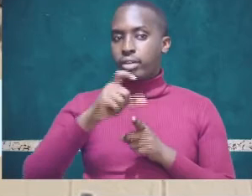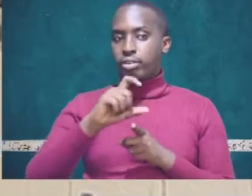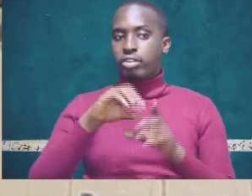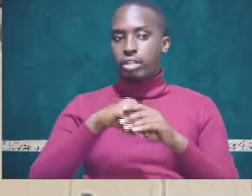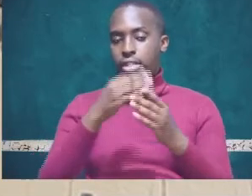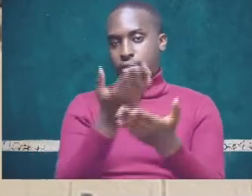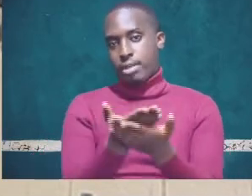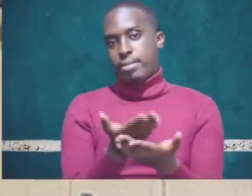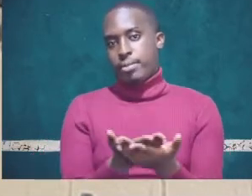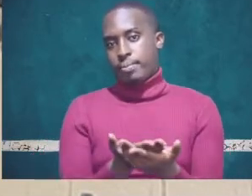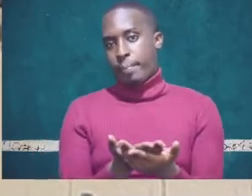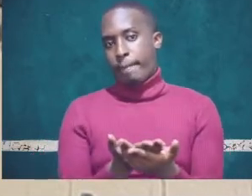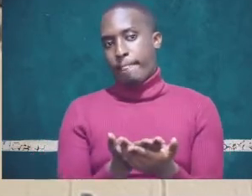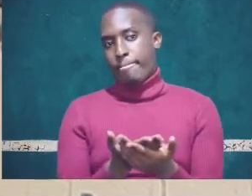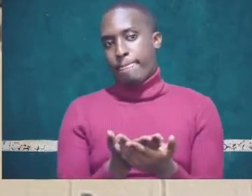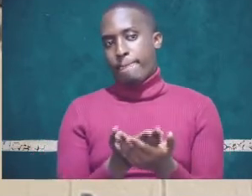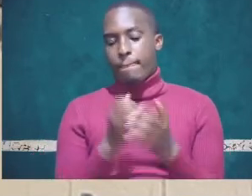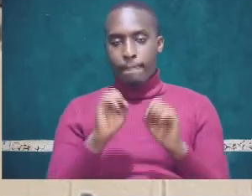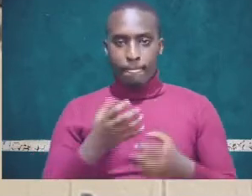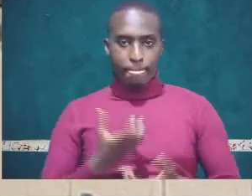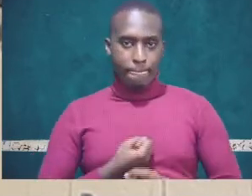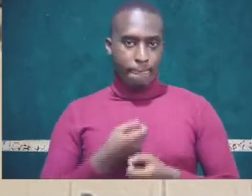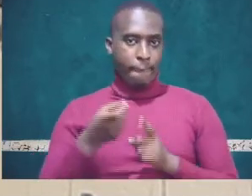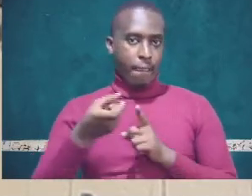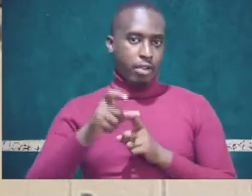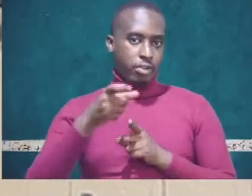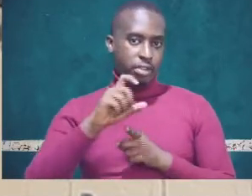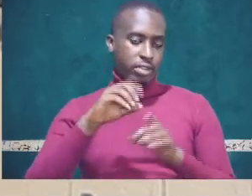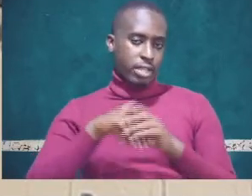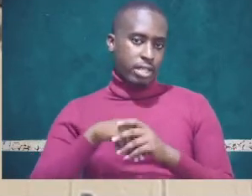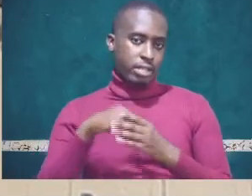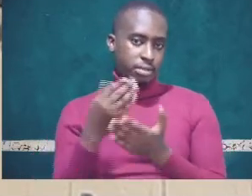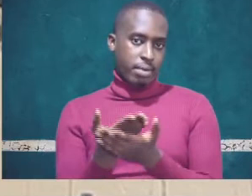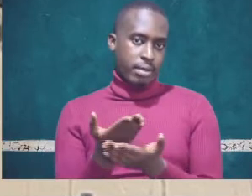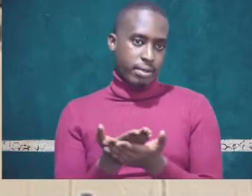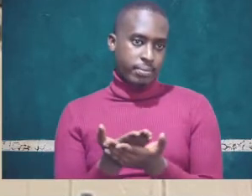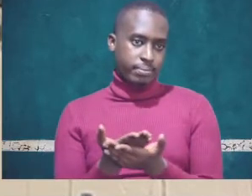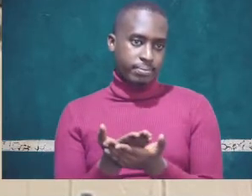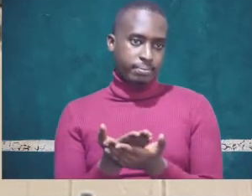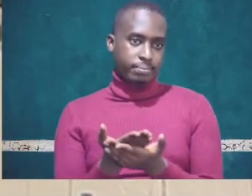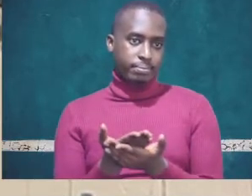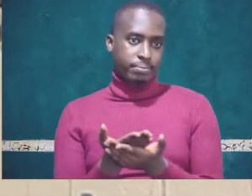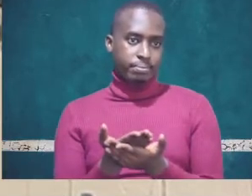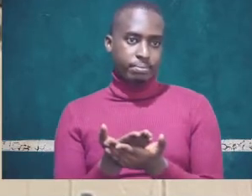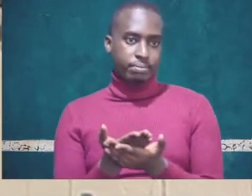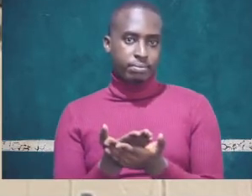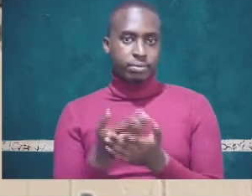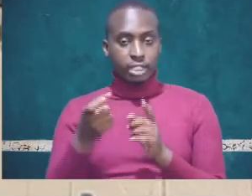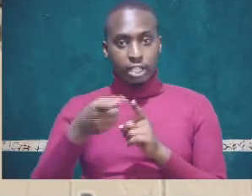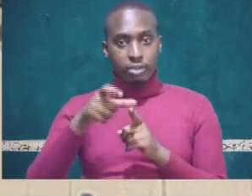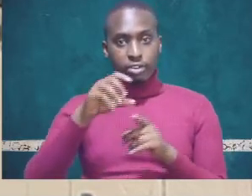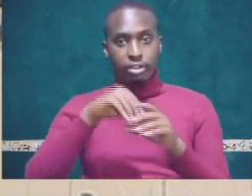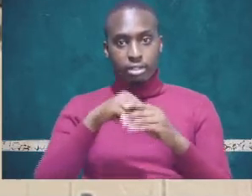demand. We shall have an increase in demand. An increase in